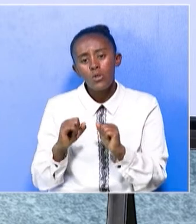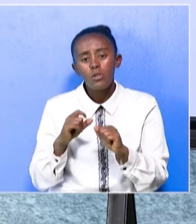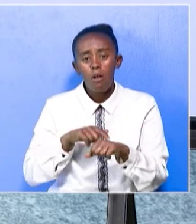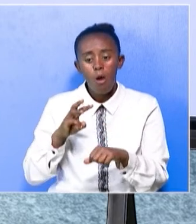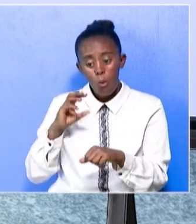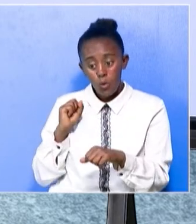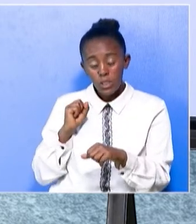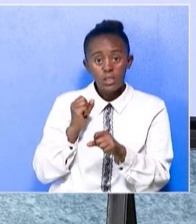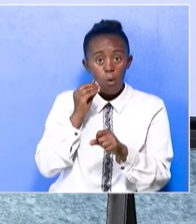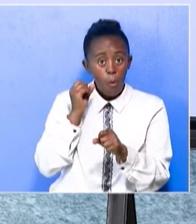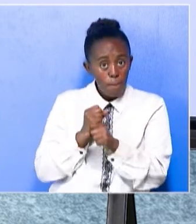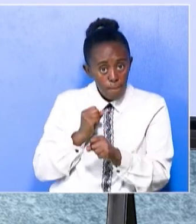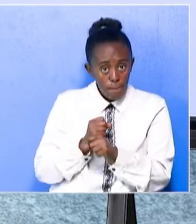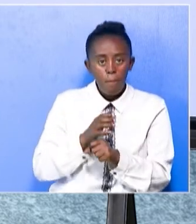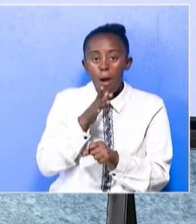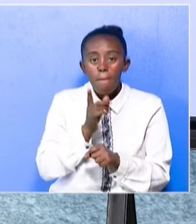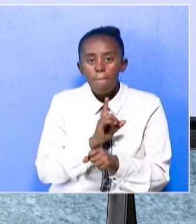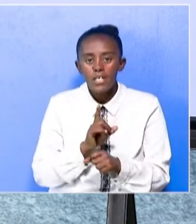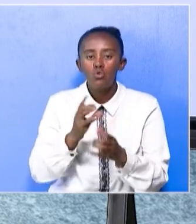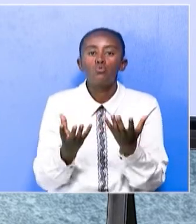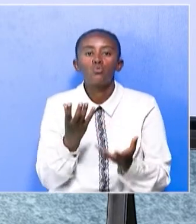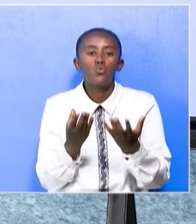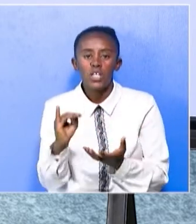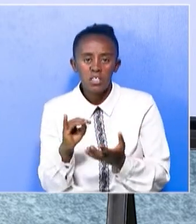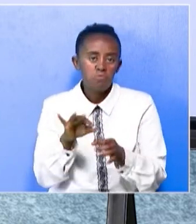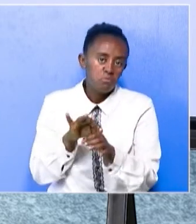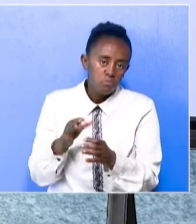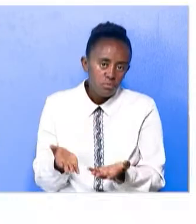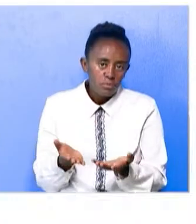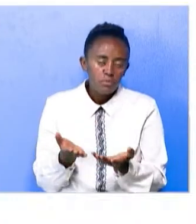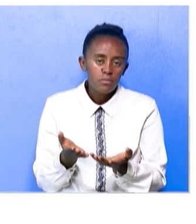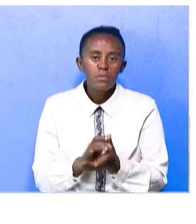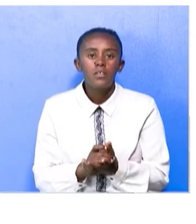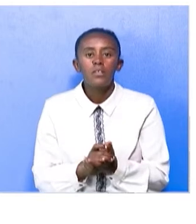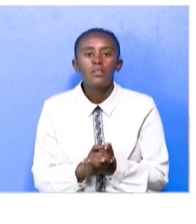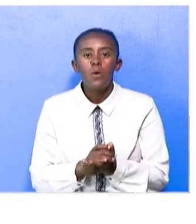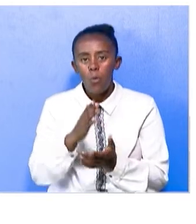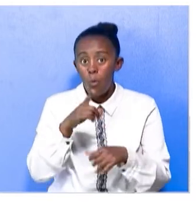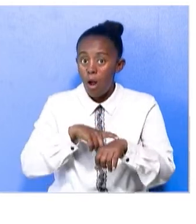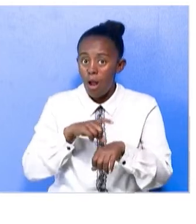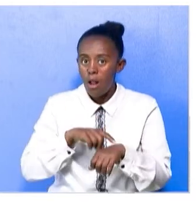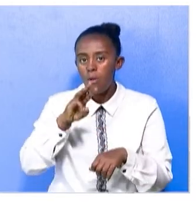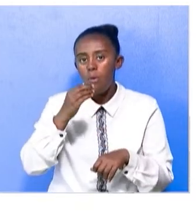was doing my homework, my mother was cooking. Possible? You are welcome to write like this. While,